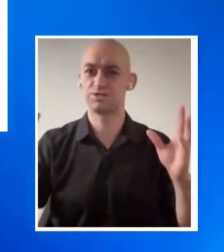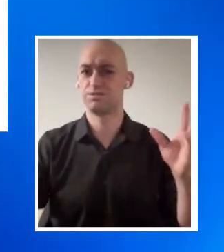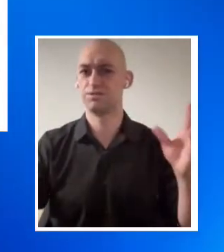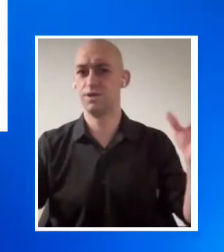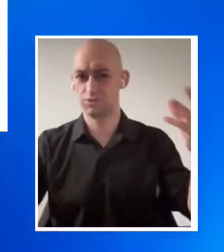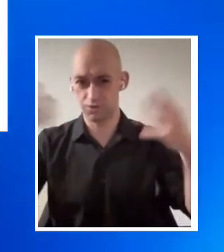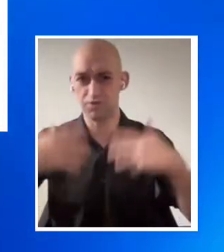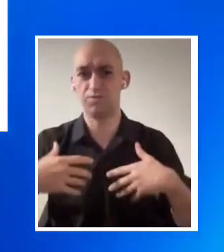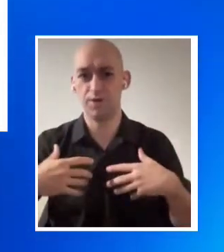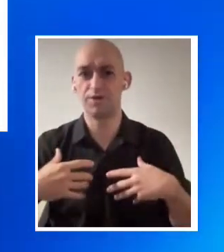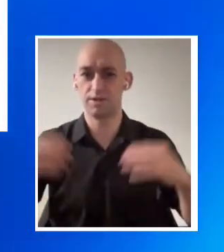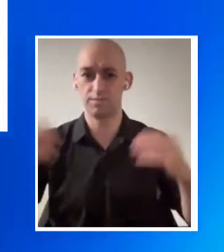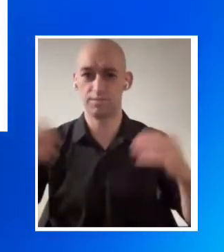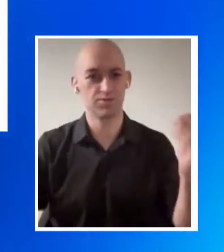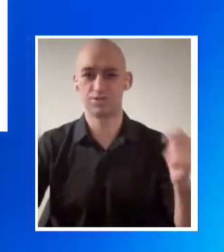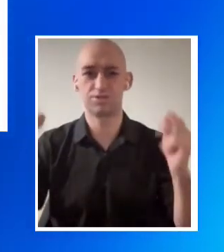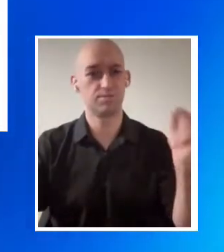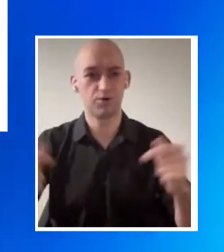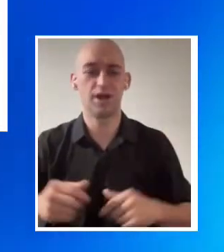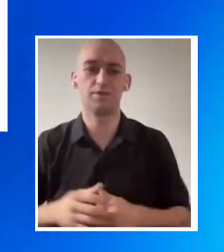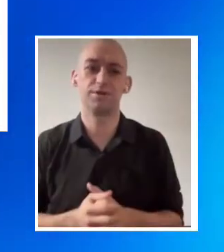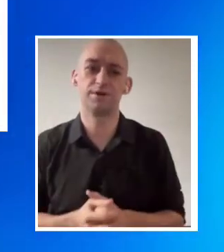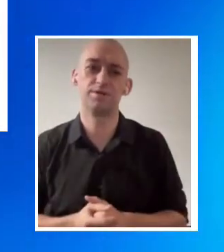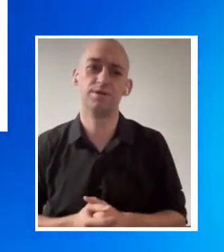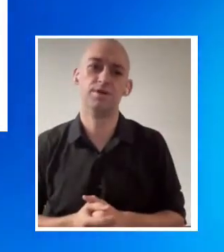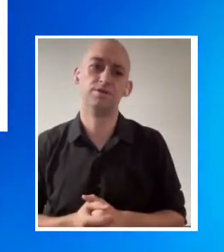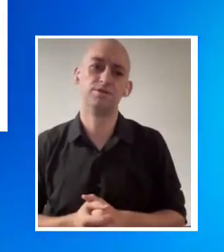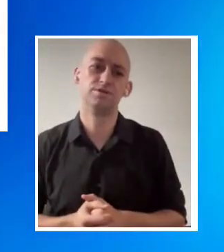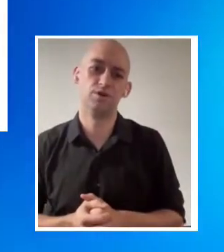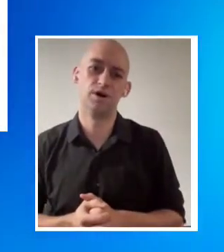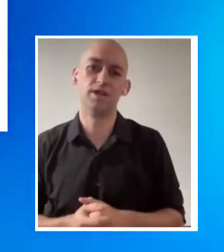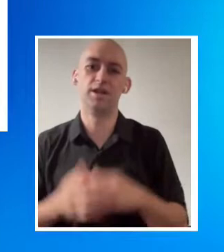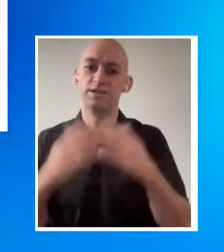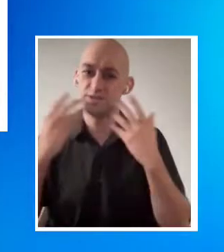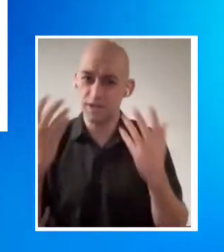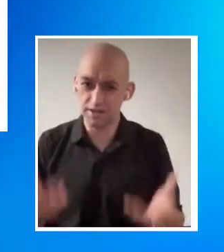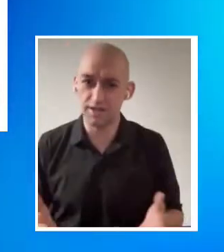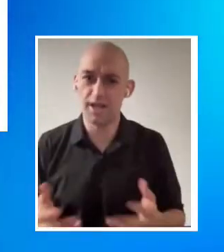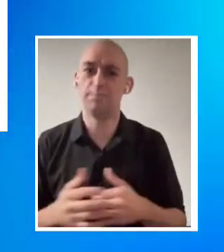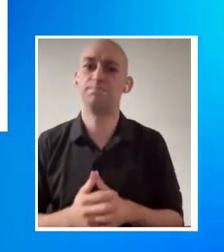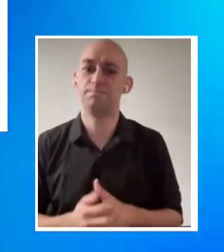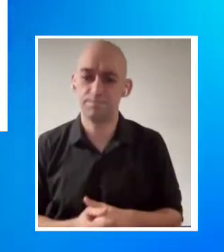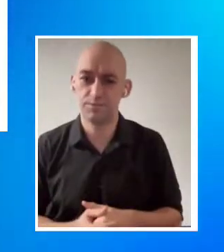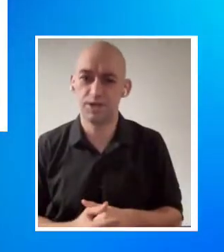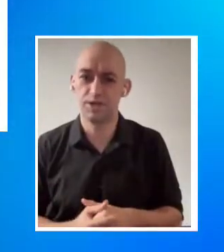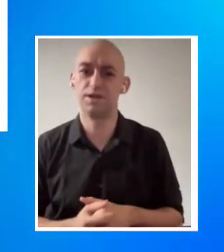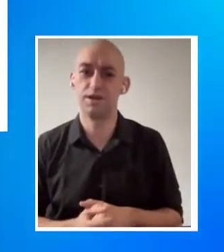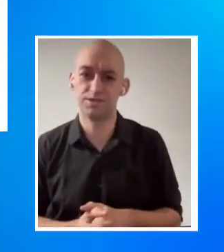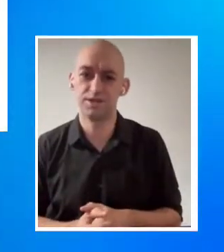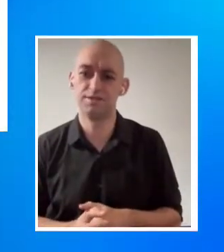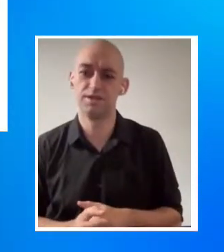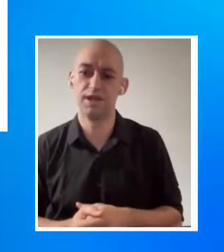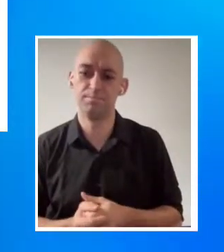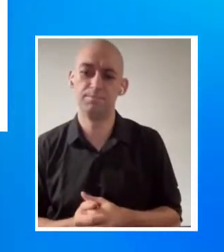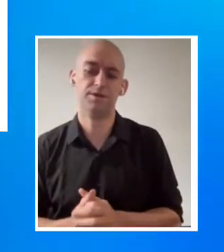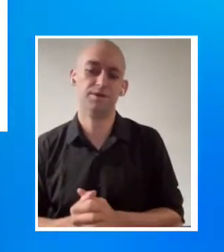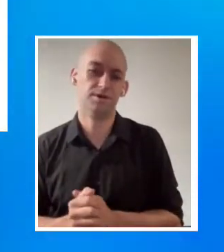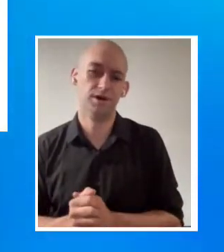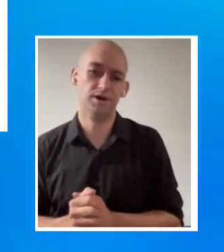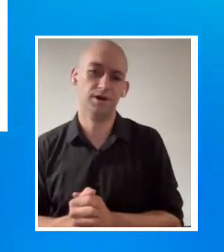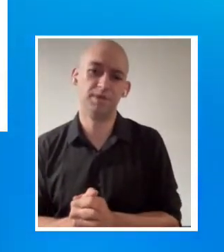everybody else, it's really familiar to them. So they just put it out there. So, and enunciating the name, that's it, enunciating the